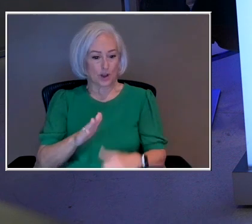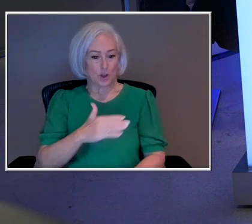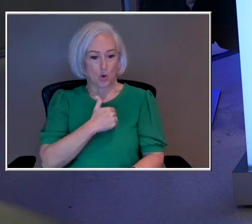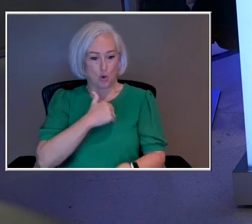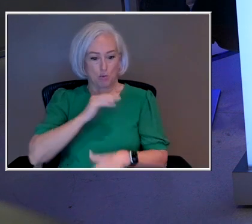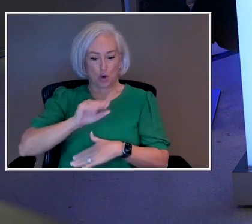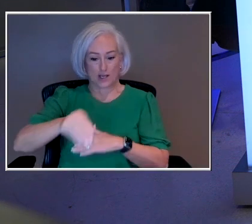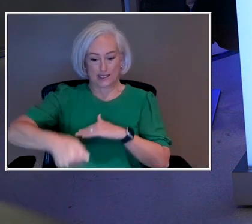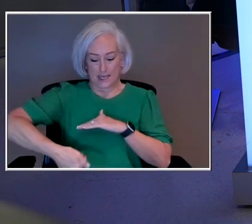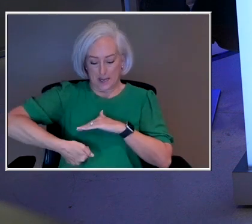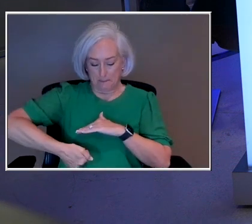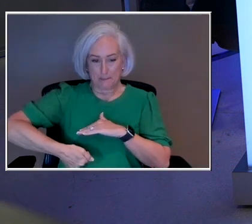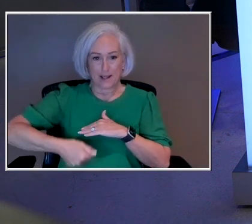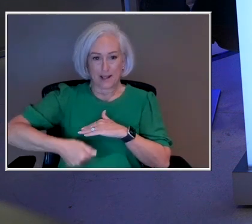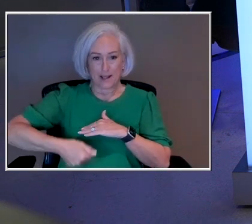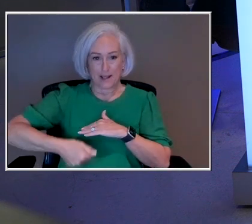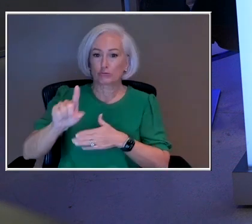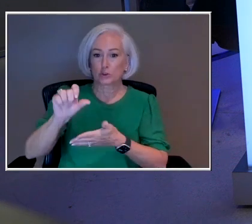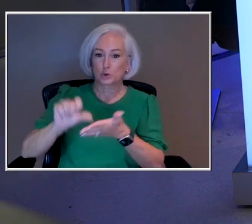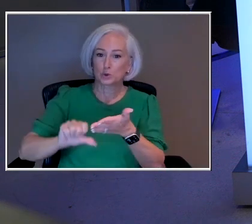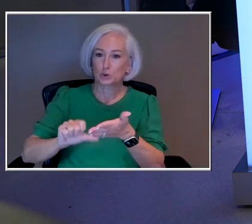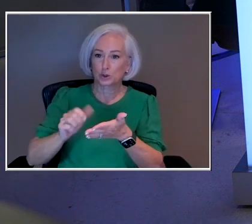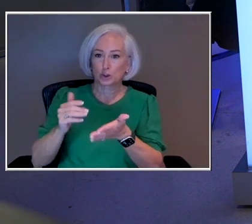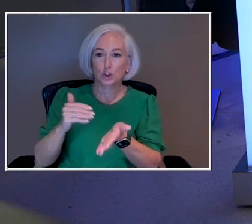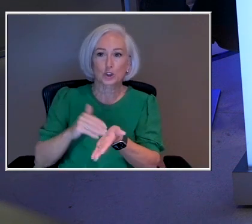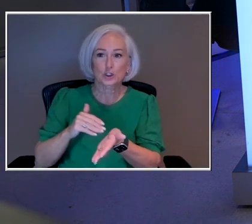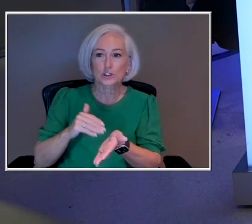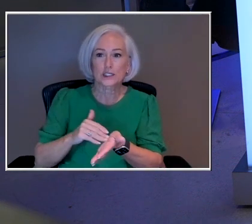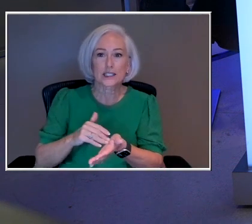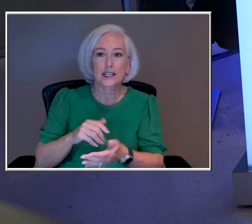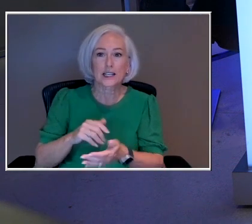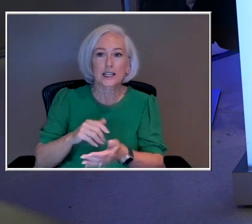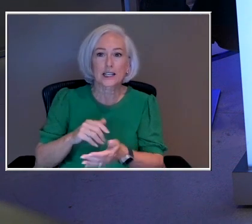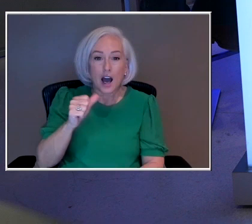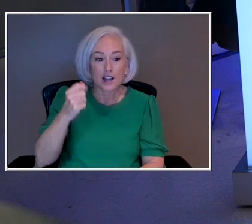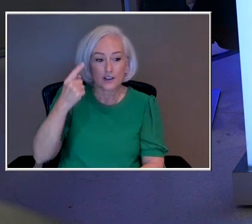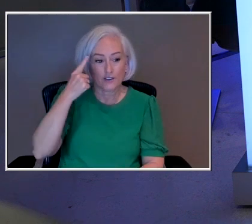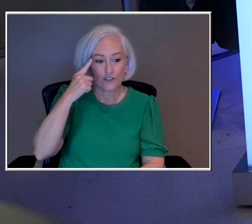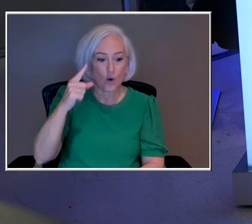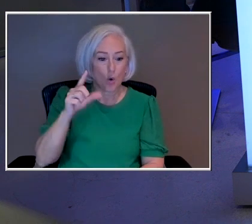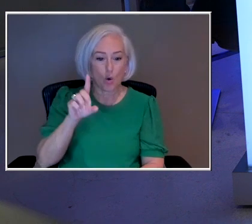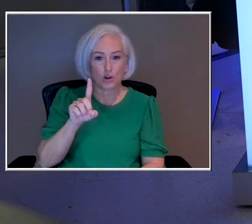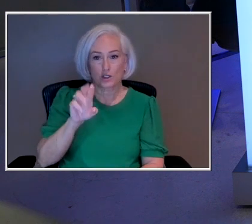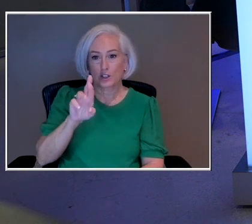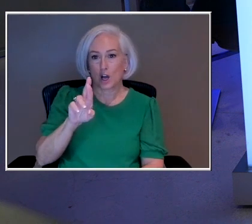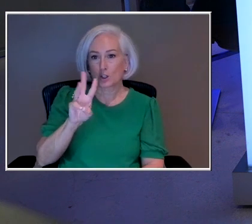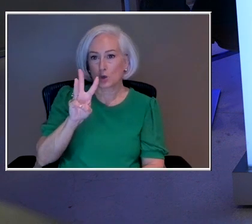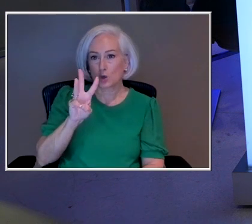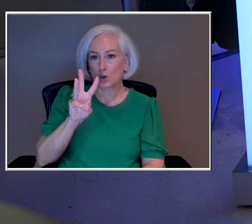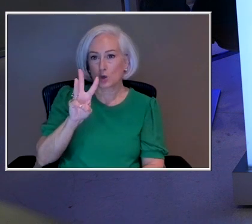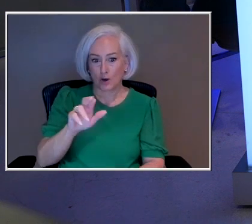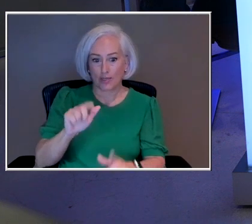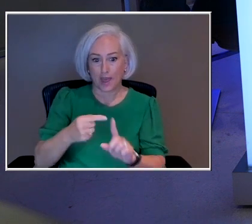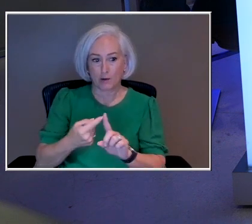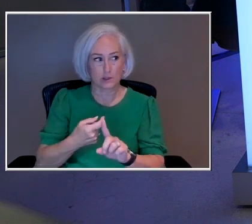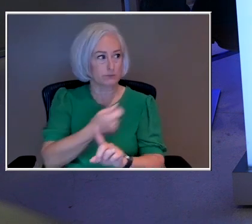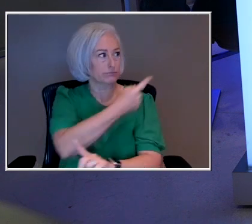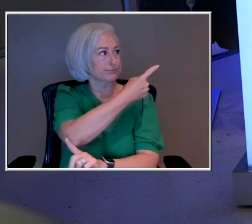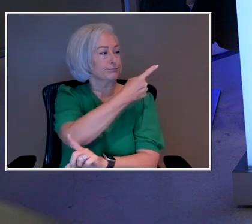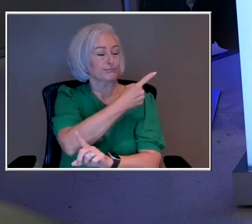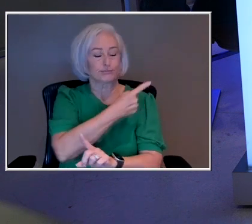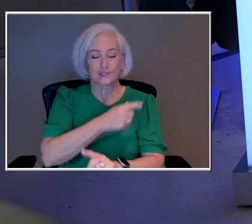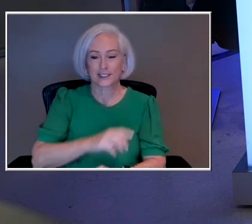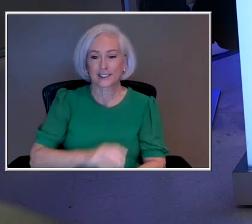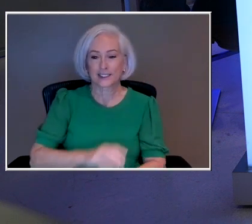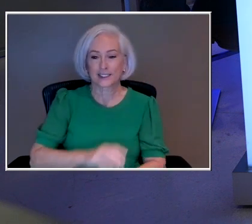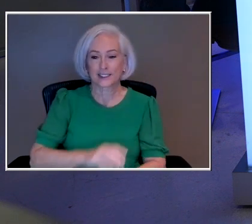to the surgeon. It wasn't, to go seek out, Dr. Wagner and her team, because that was not anywhere on your radar. Not.